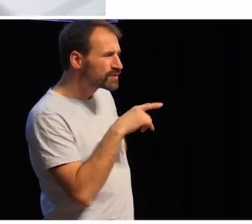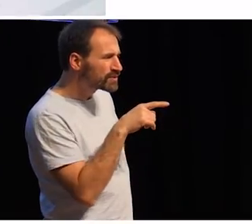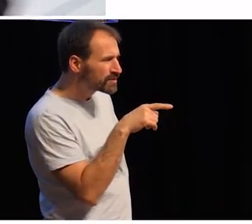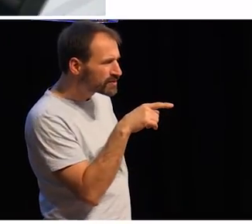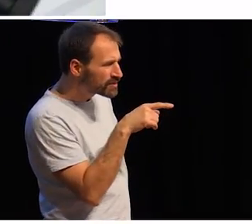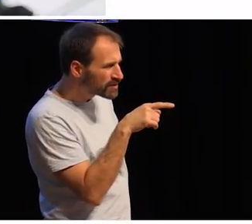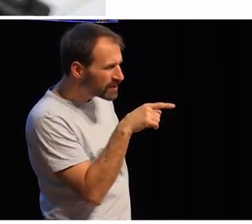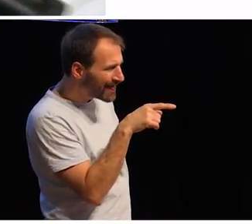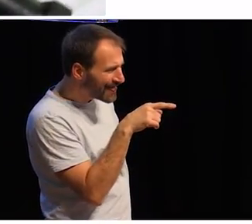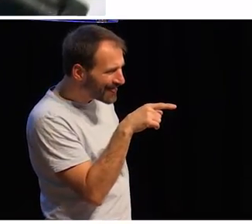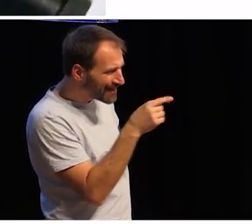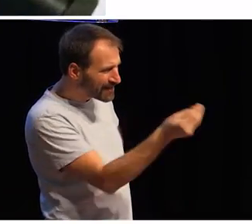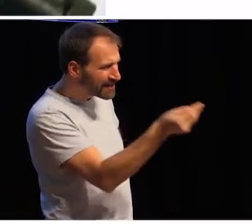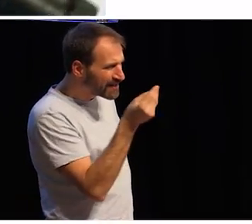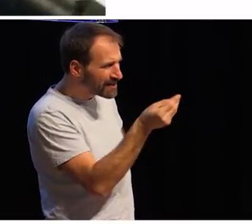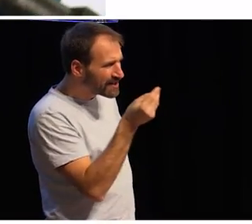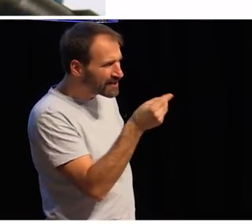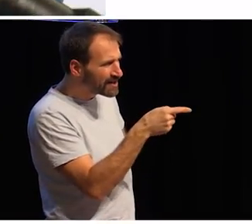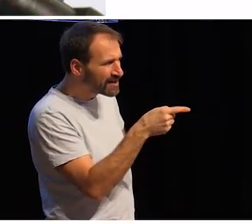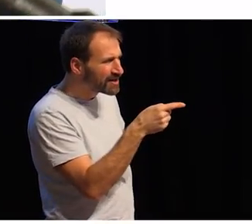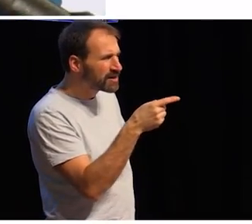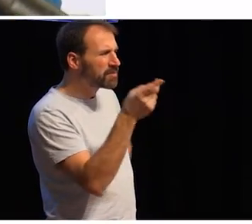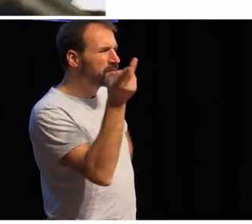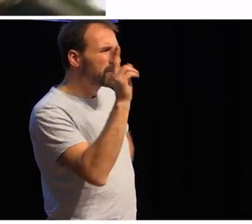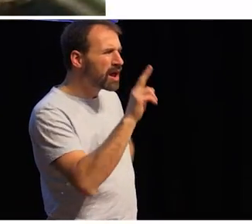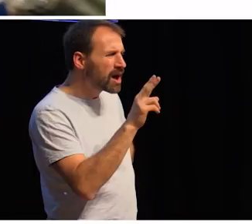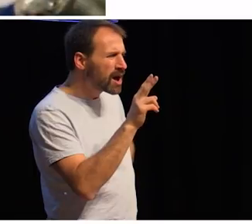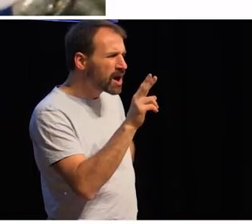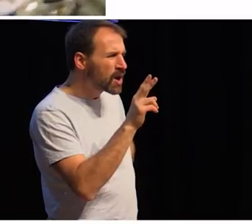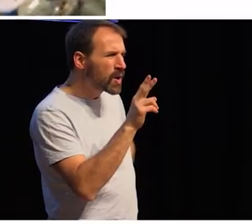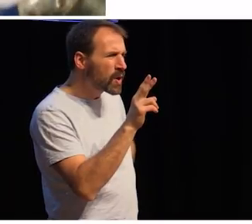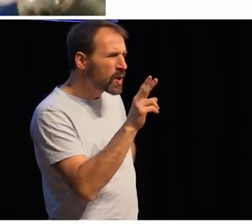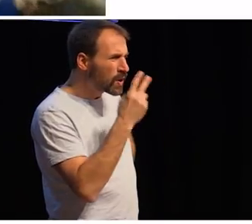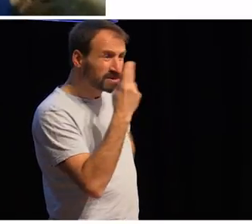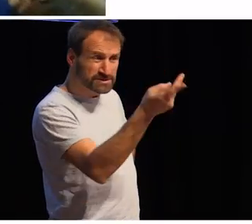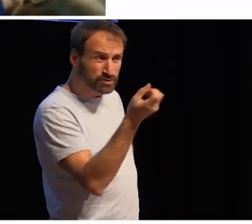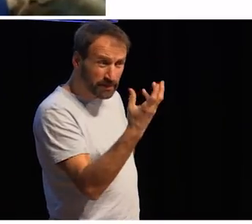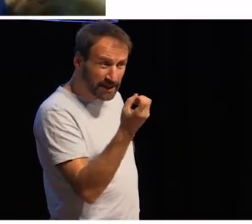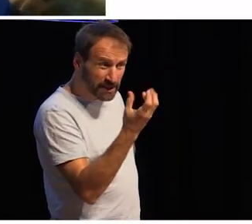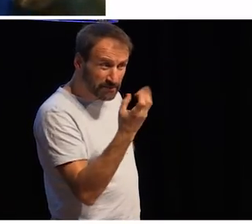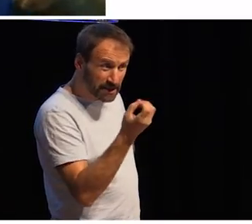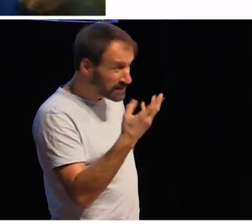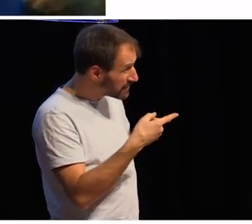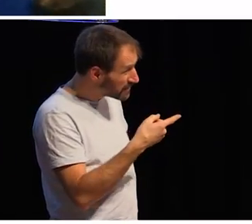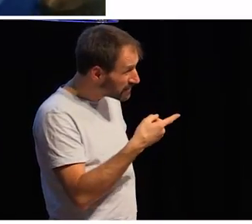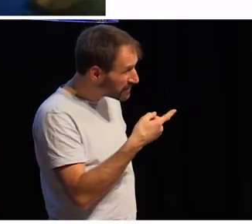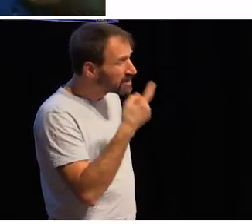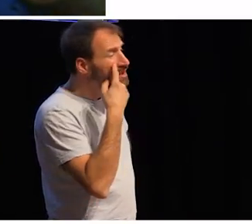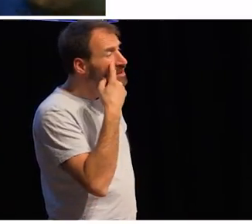Let me go slightly closer. What about blue? Do you see it being blinking? Watch